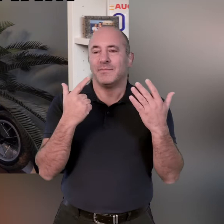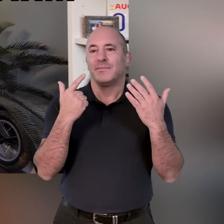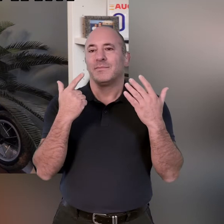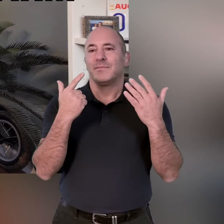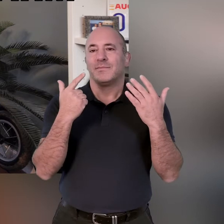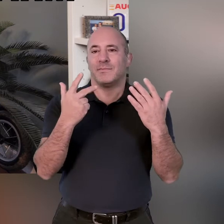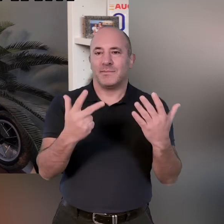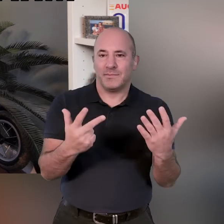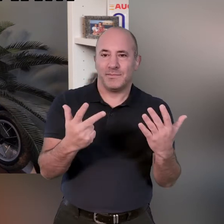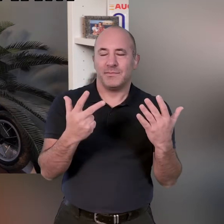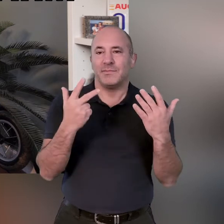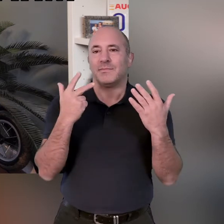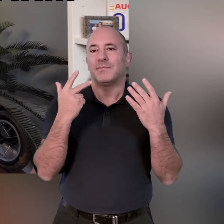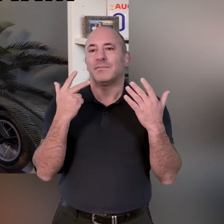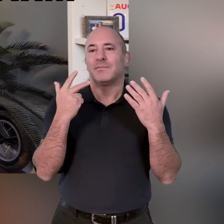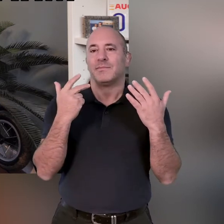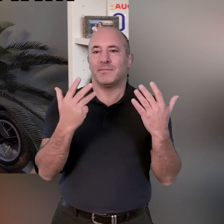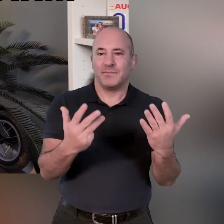7, 8,